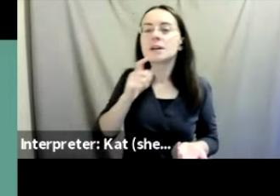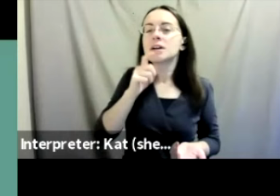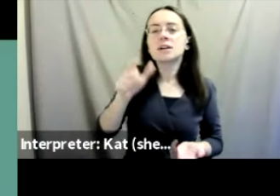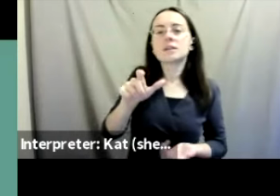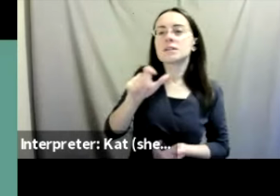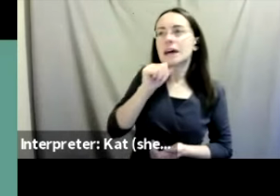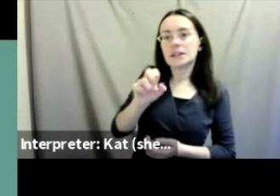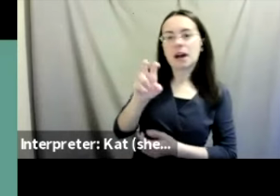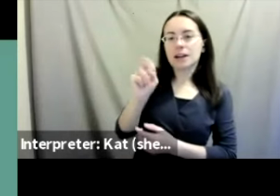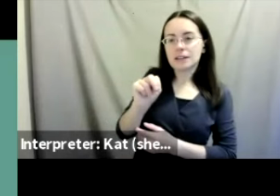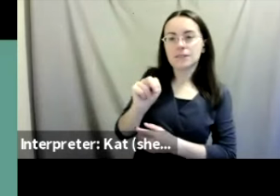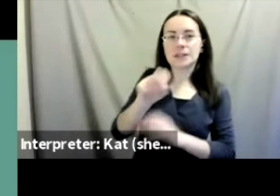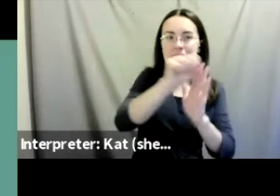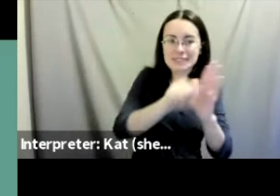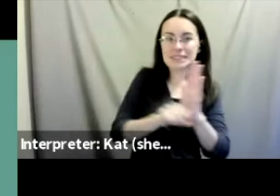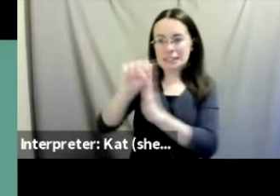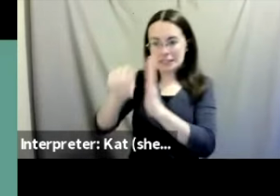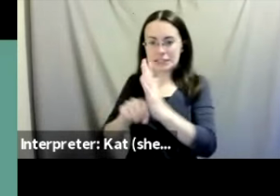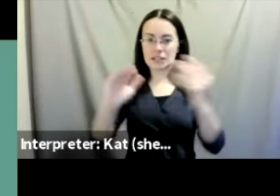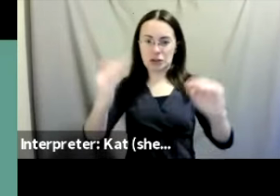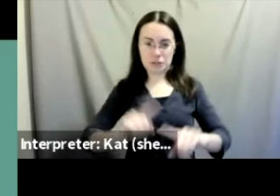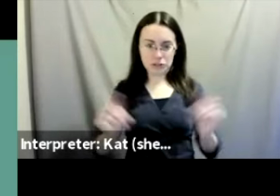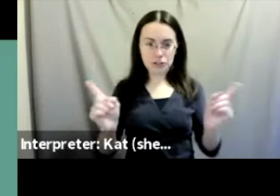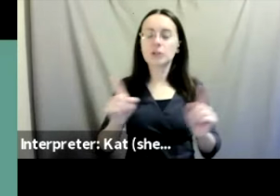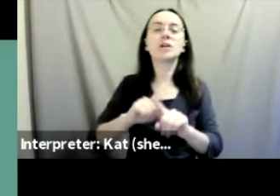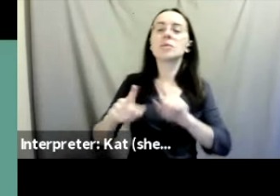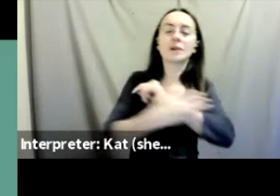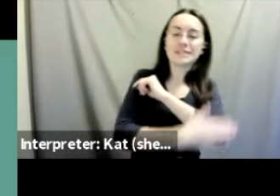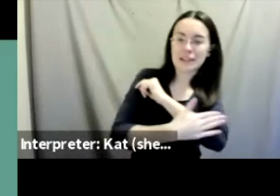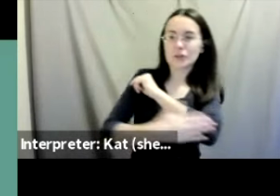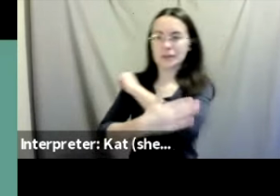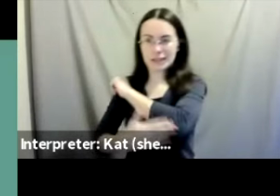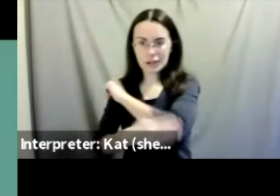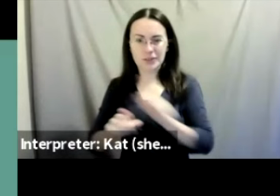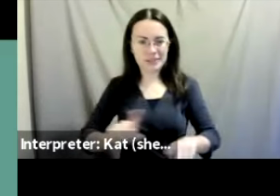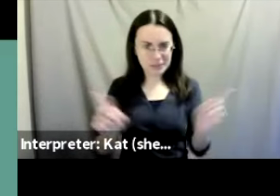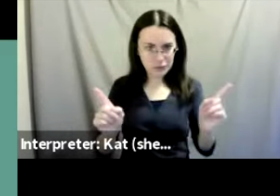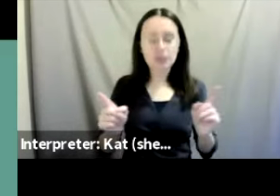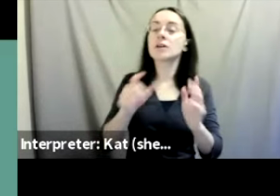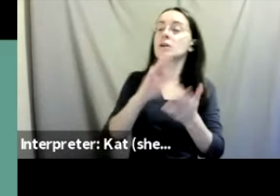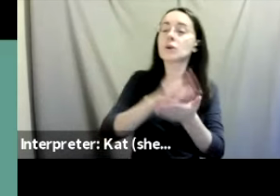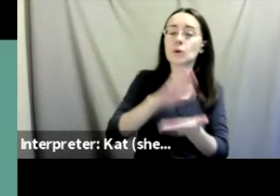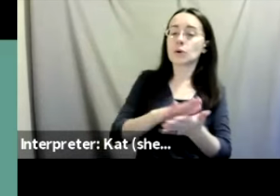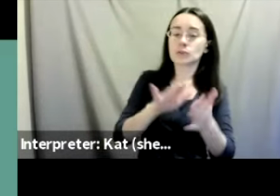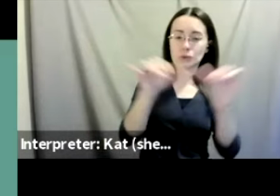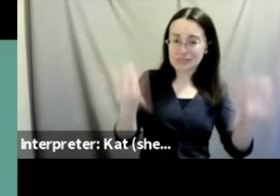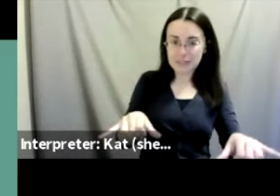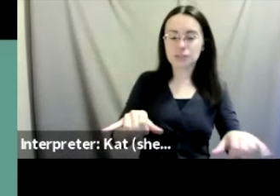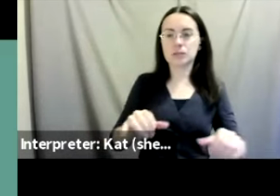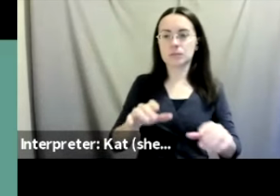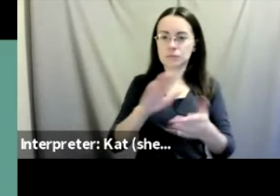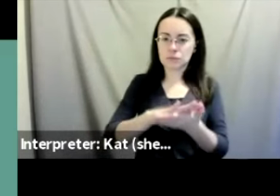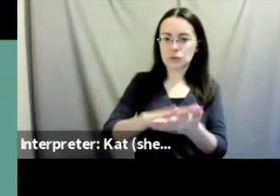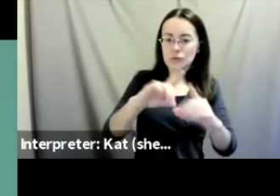it's from county to county, school district to school district. Because in the state of Georgia, it's very much left up to the school districts to